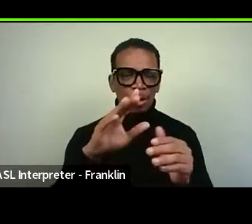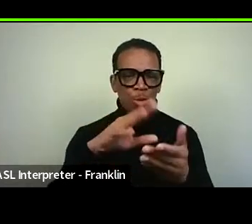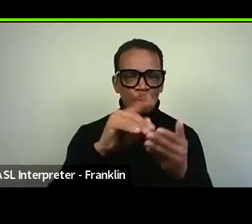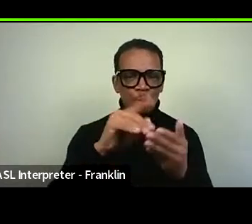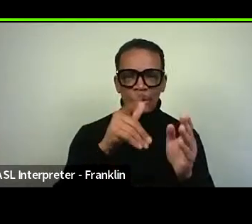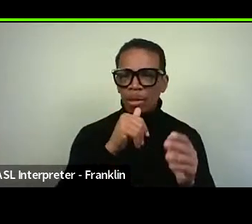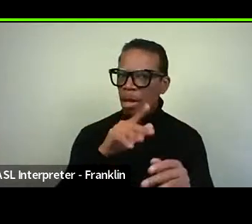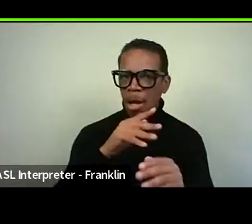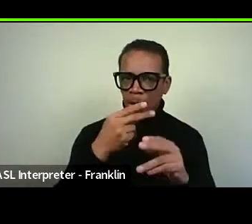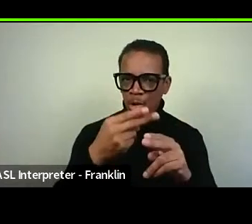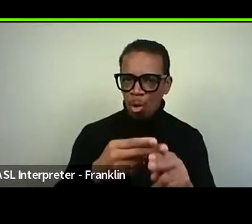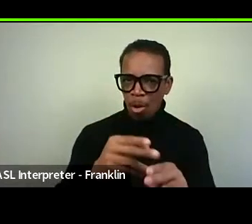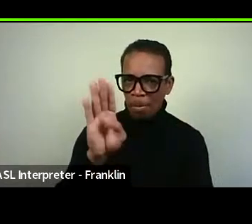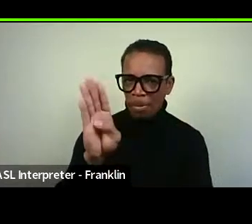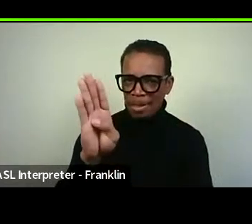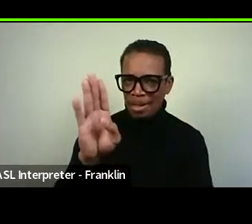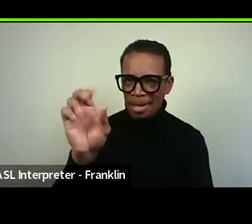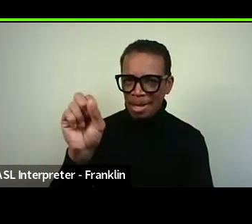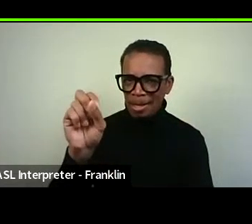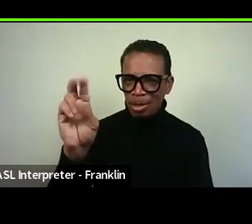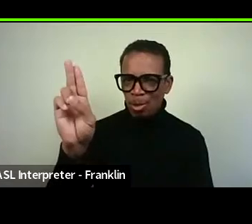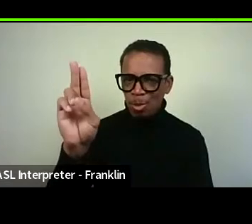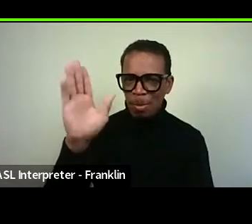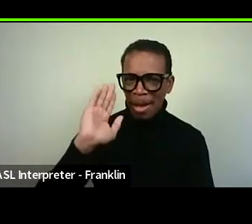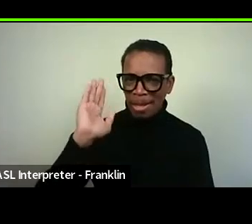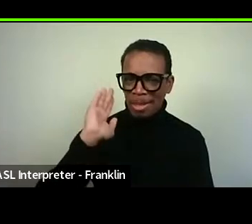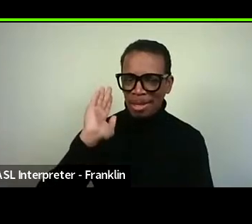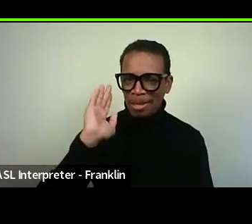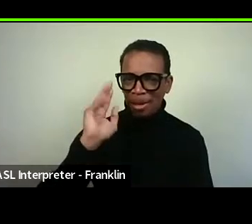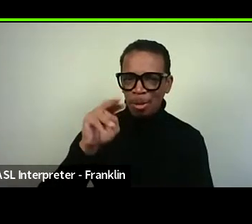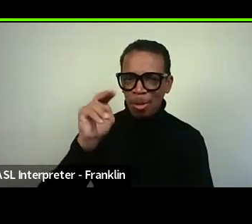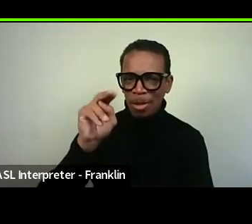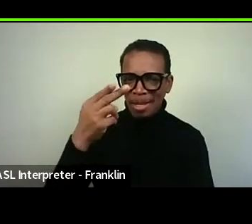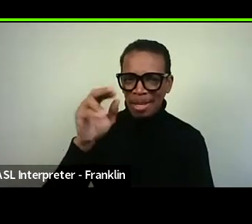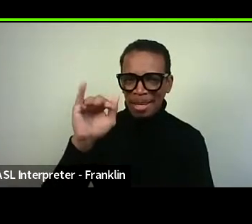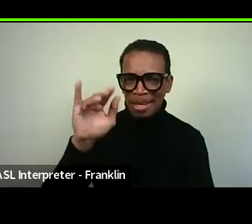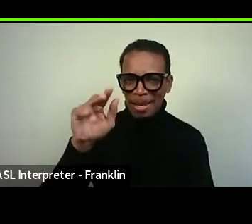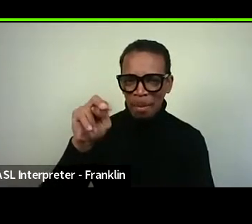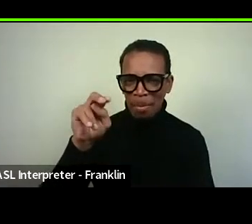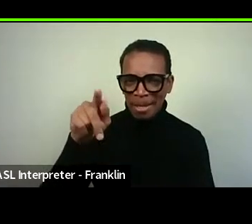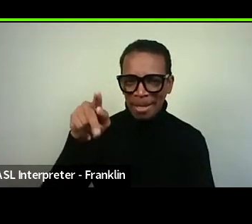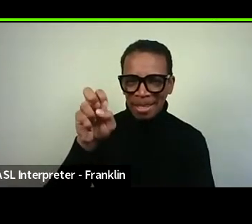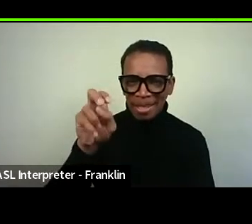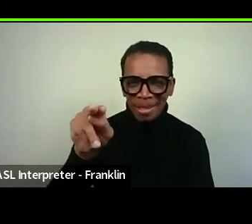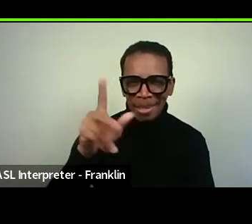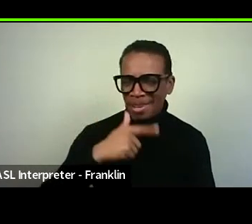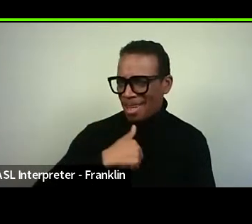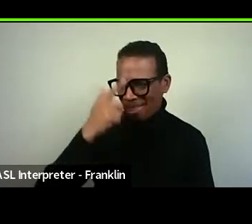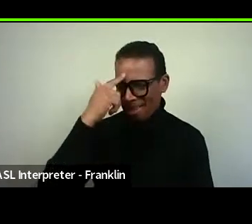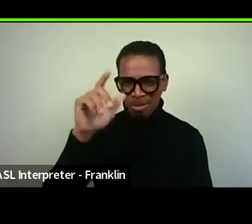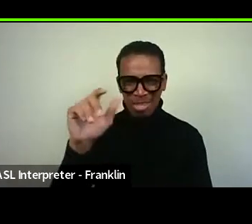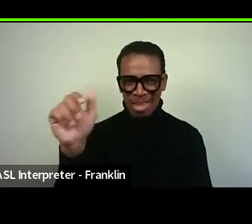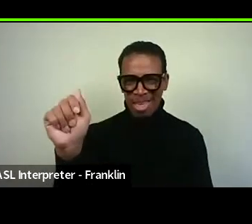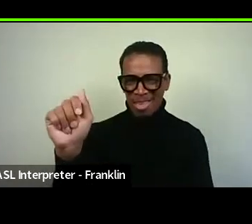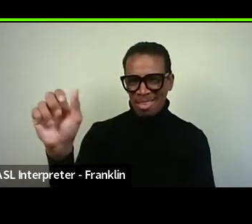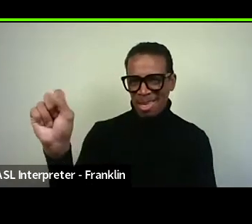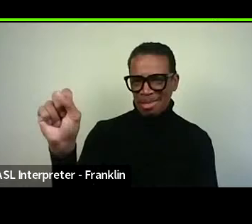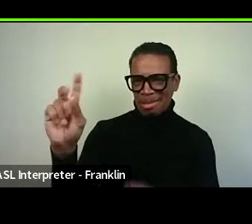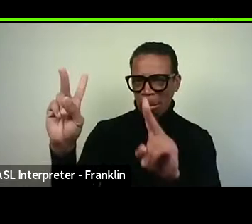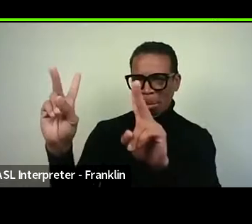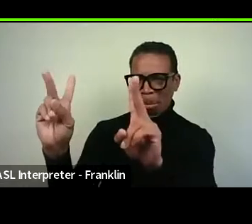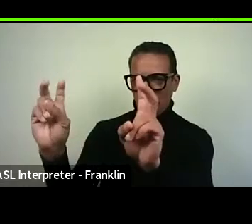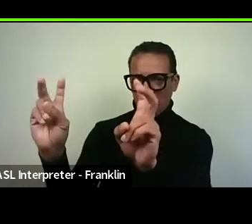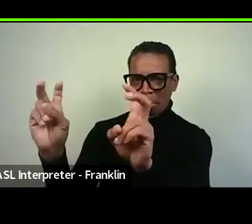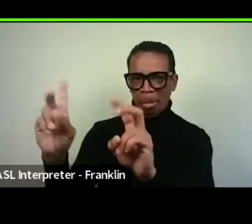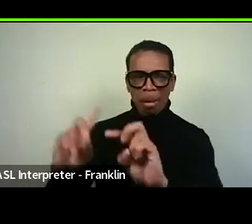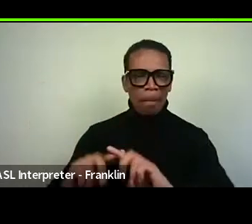BSU then at North Hennepin. It was, there was a different name for it. I think it was like AAS or something like that.